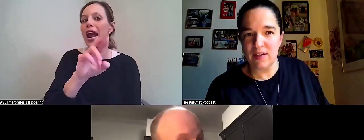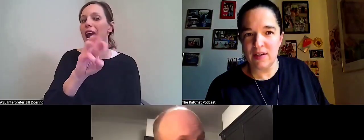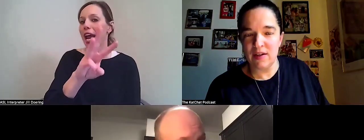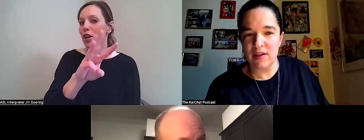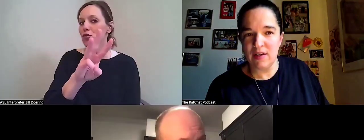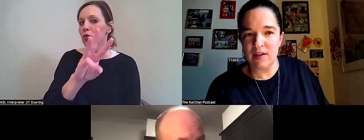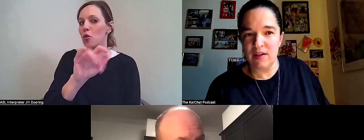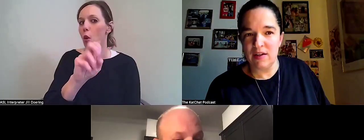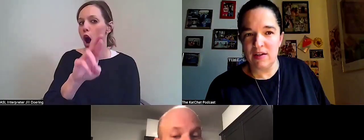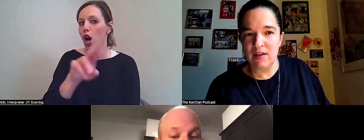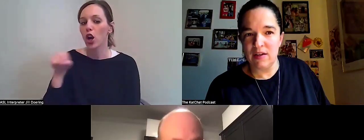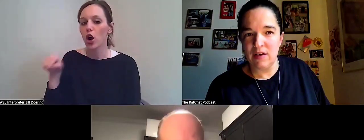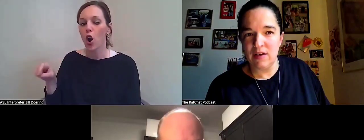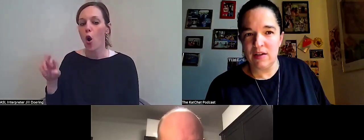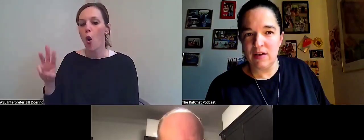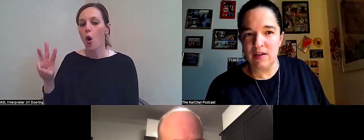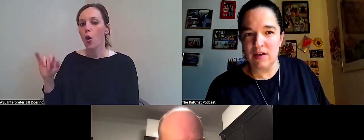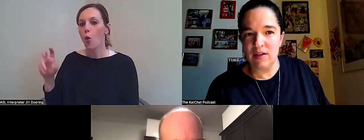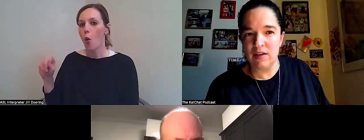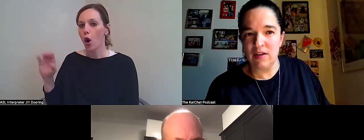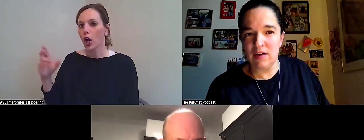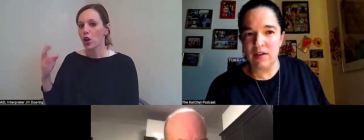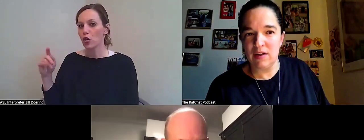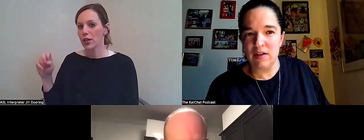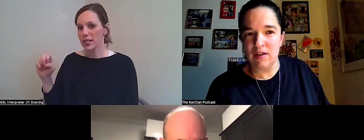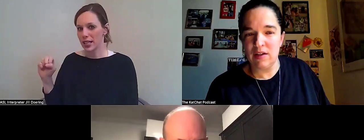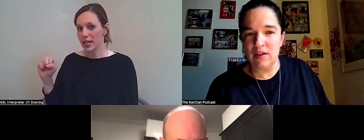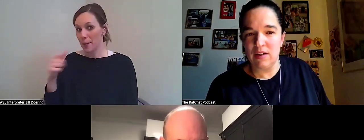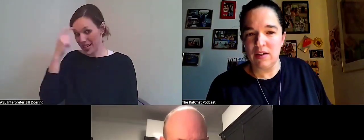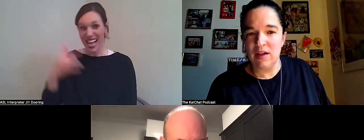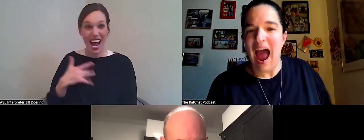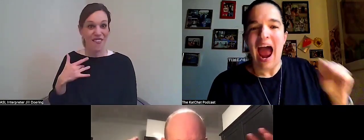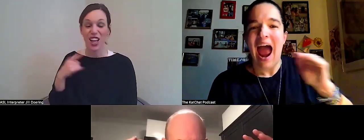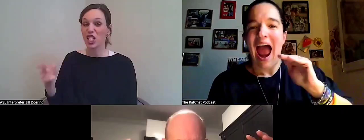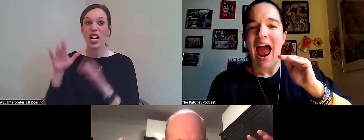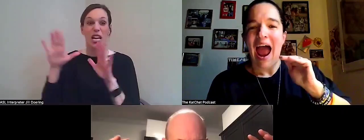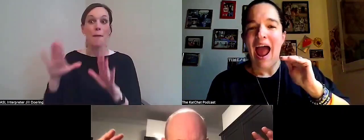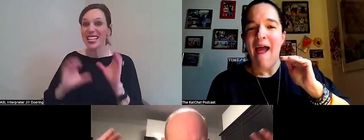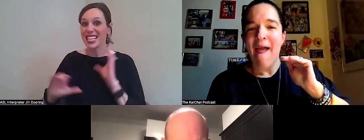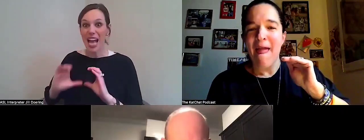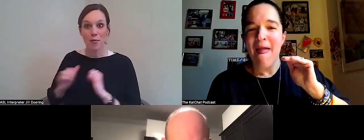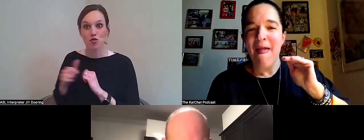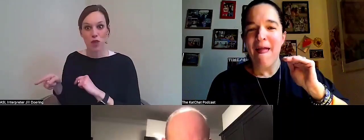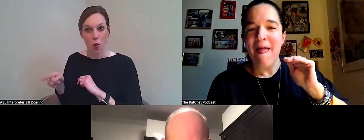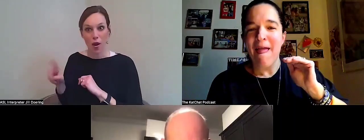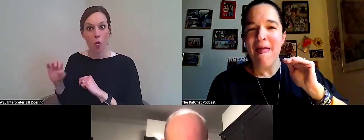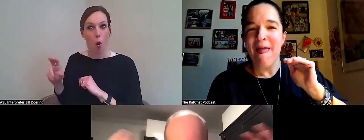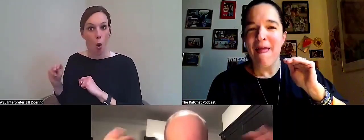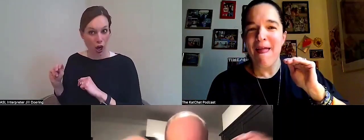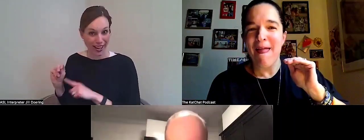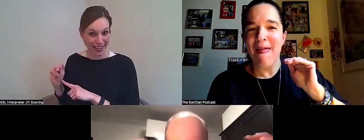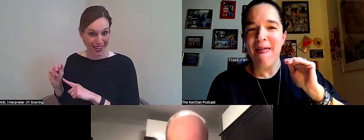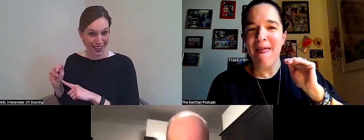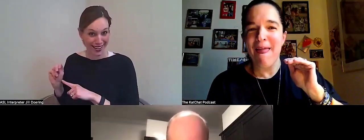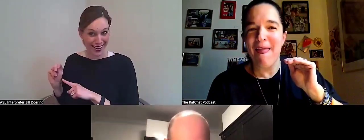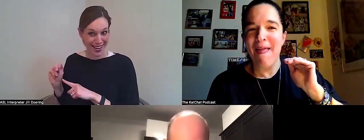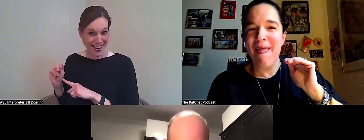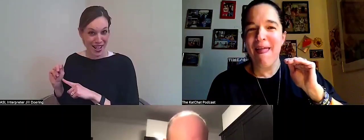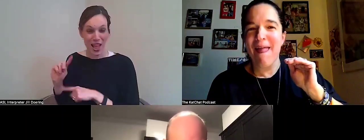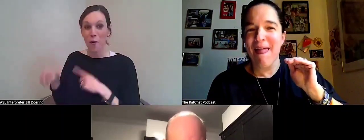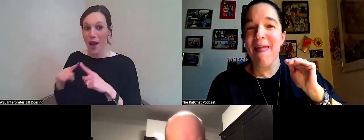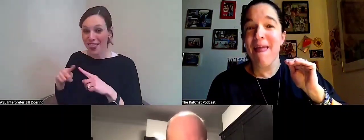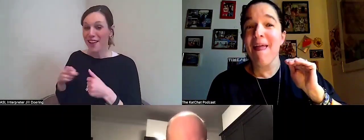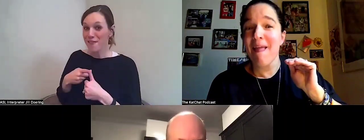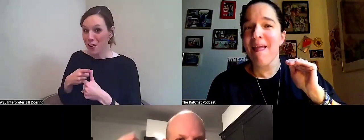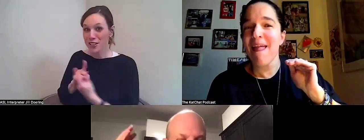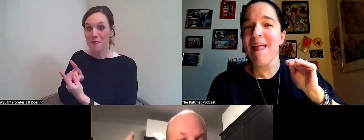Because I felt that she had amazing chemistry with Warren Christie. Like with when they first met,